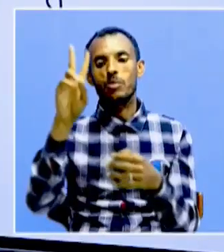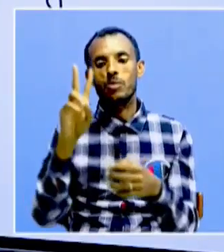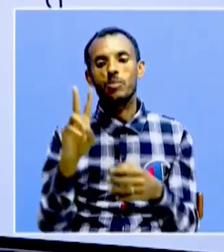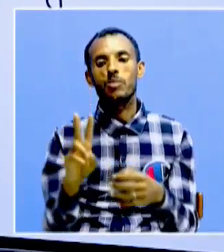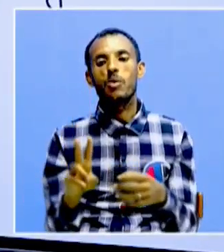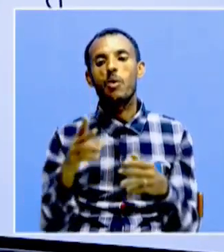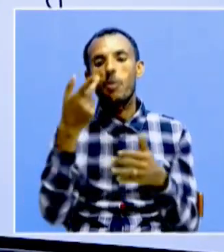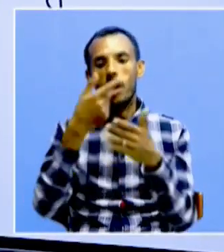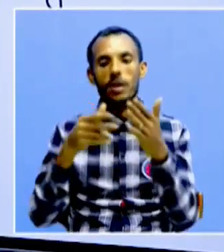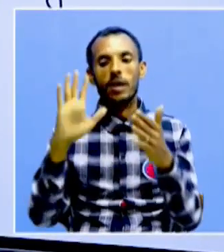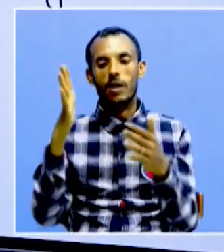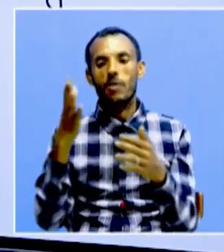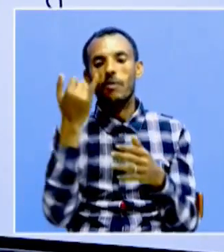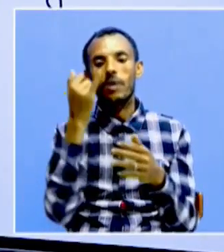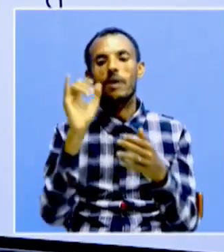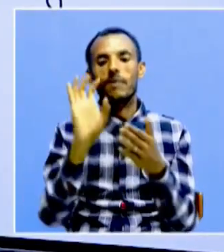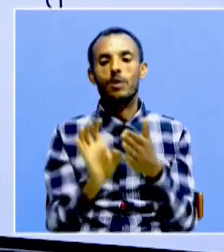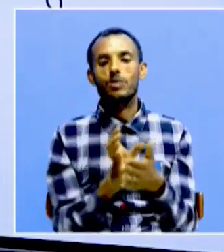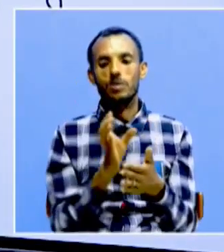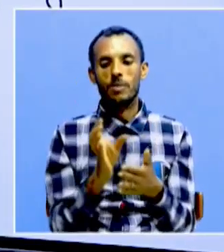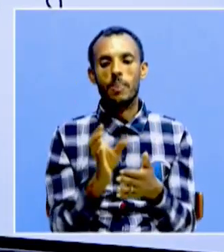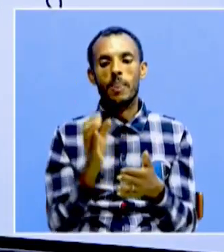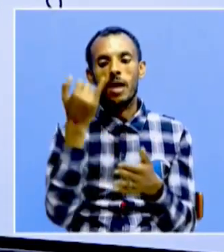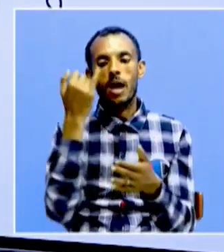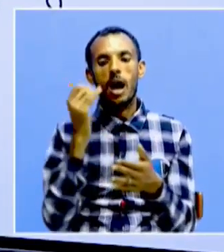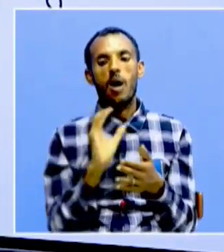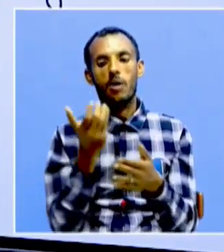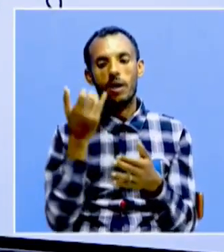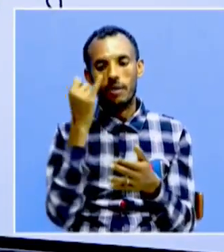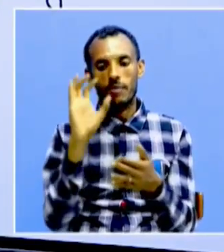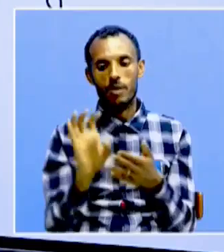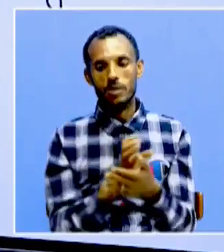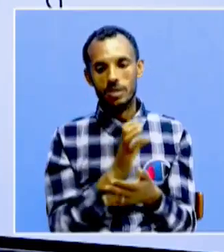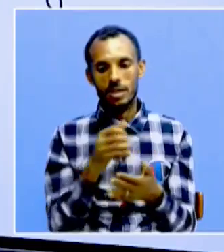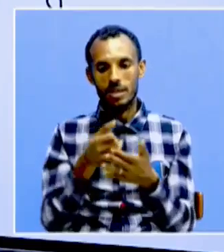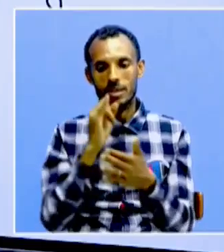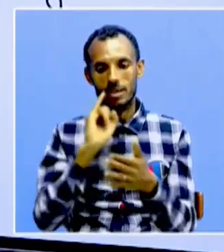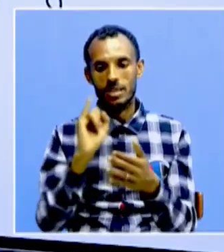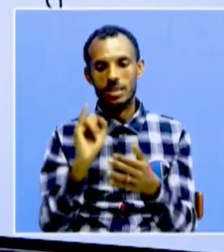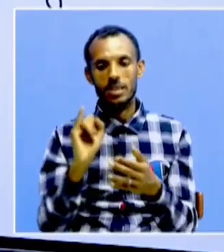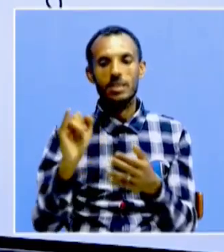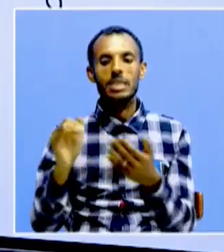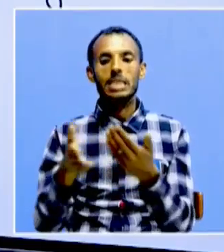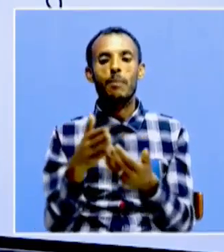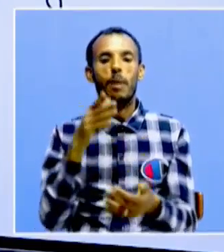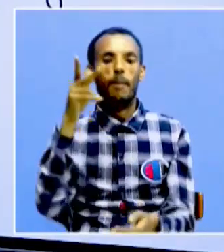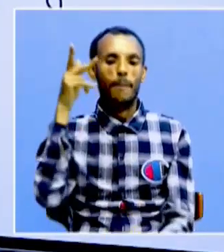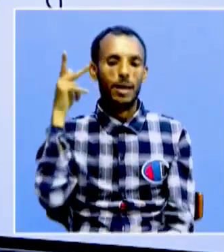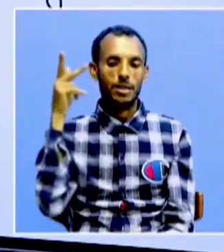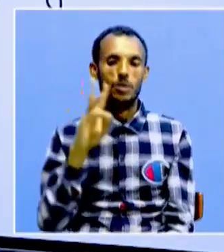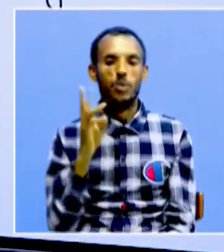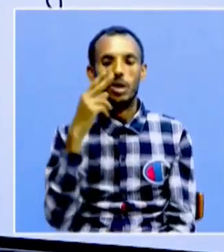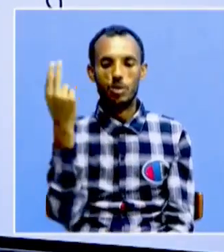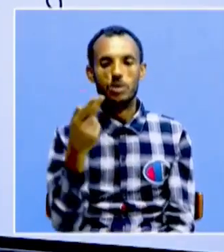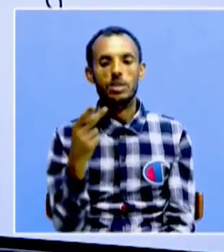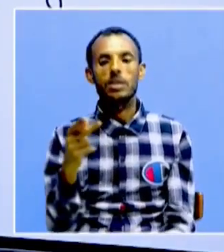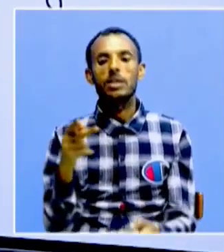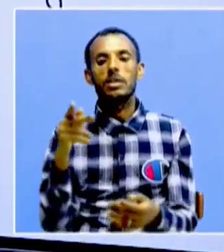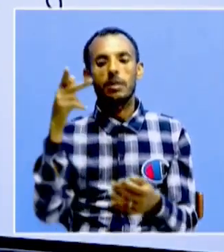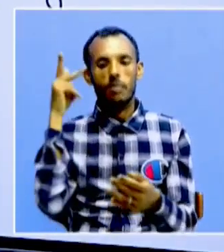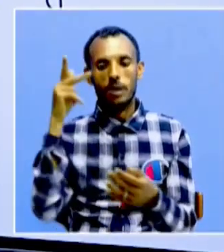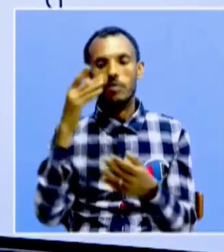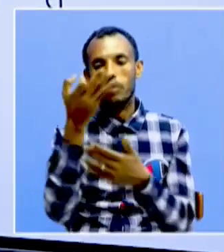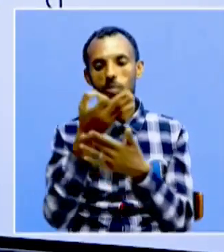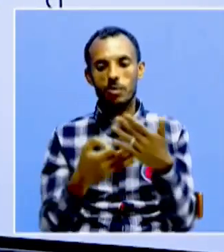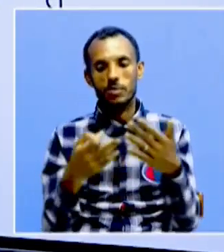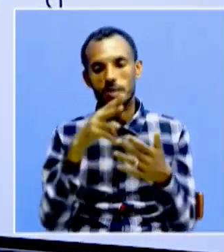of if clause do we have? I mean, what is our if clause? It is simple past. So we use the past form of the verb,